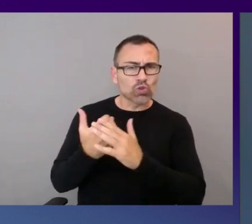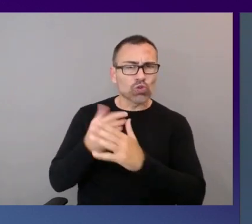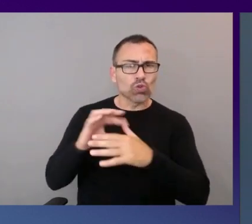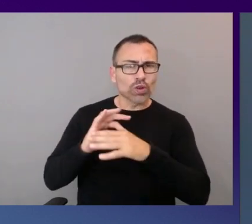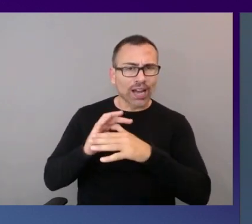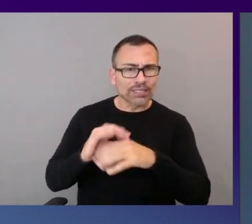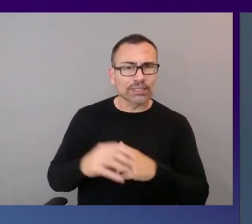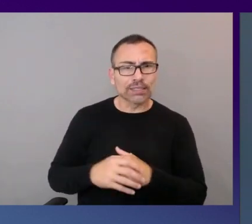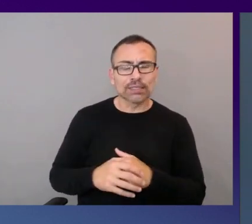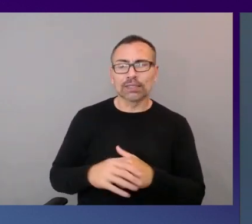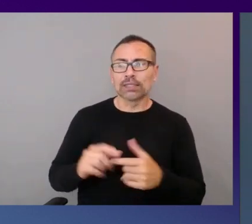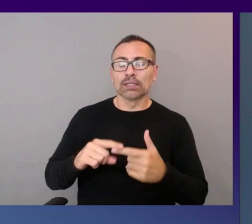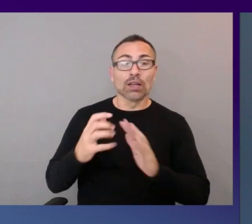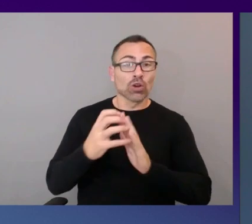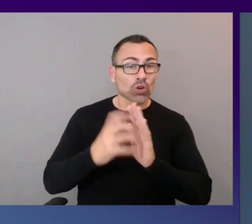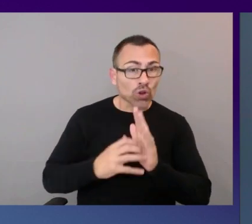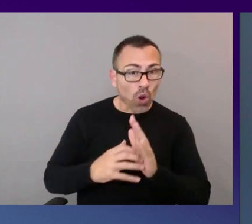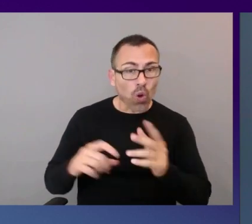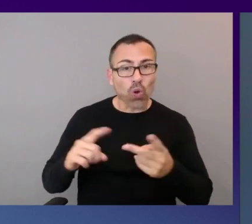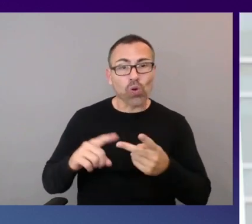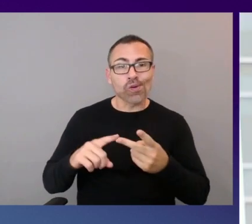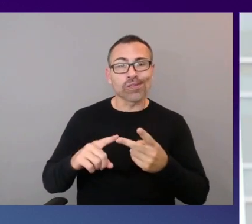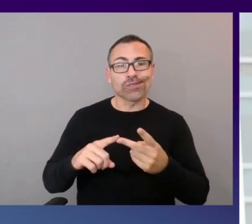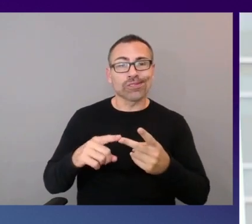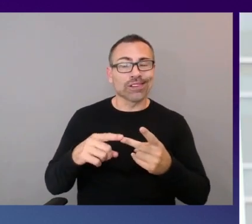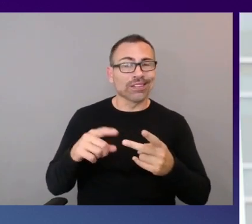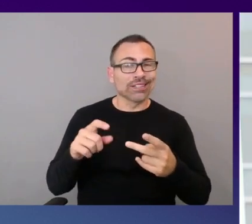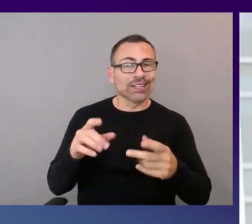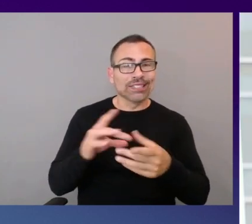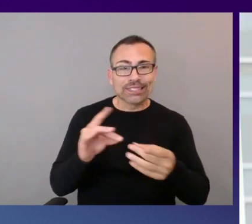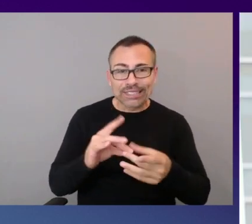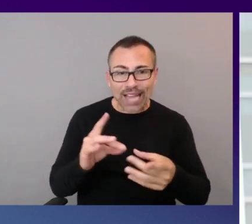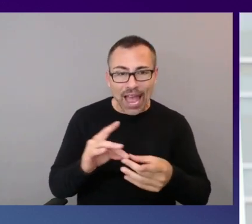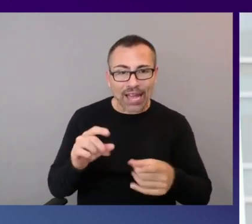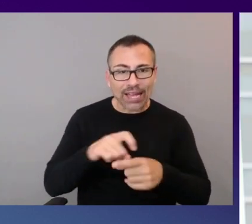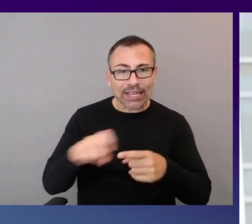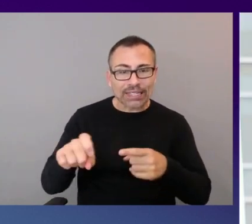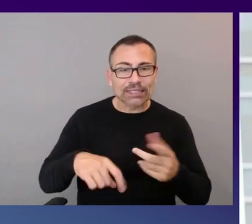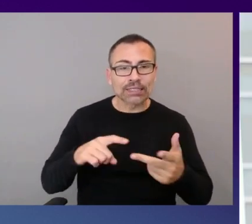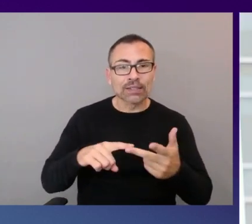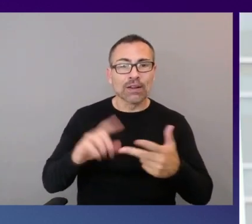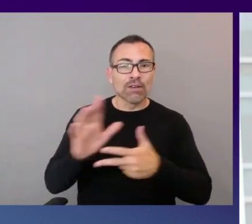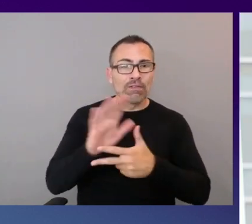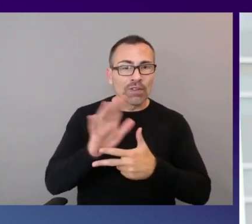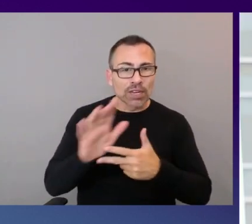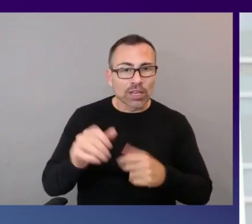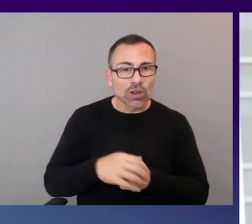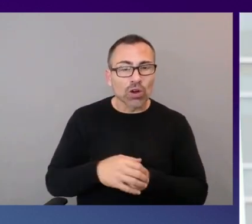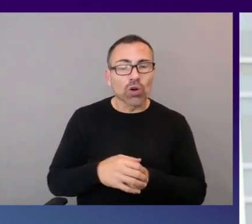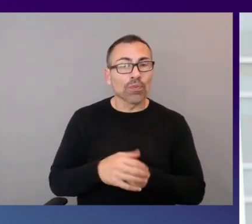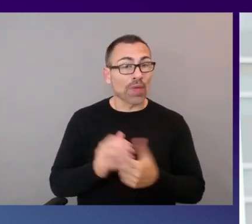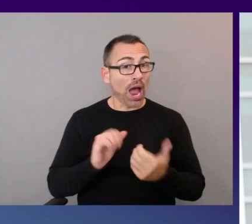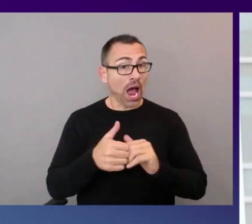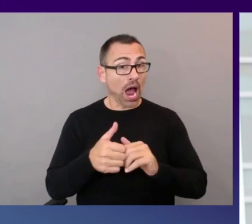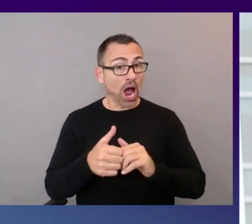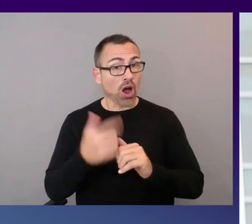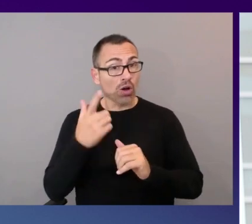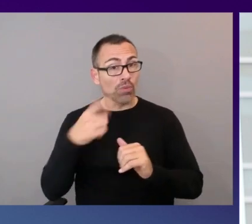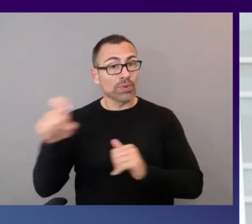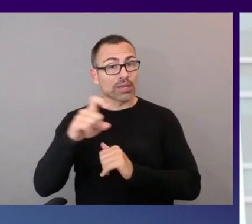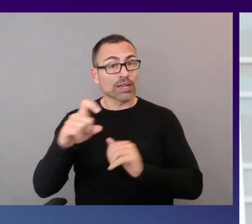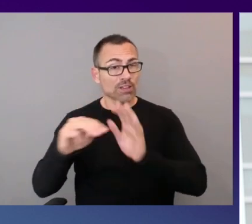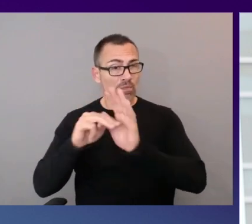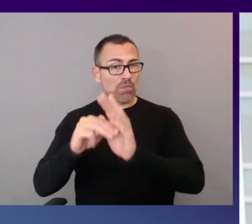code, text, video, and do that based off of models that have been created on large corpuses of data with